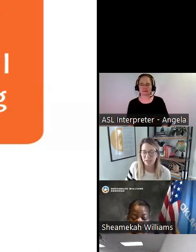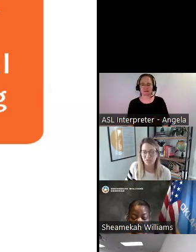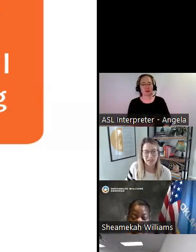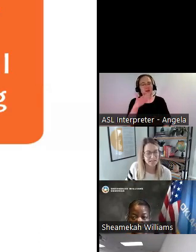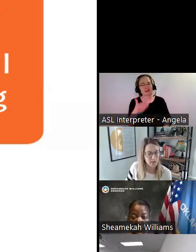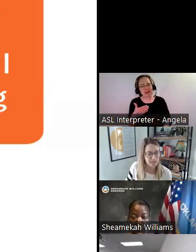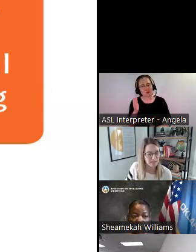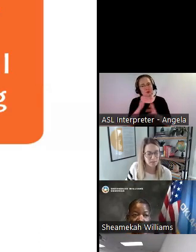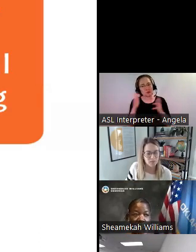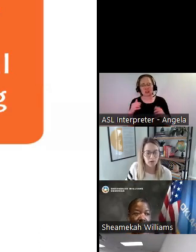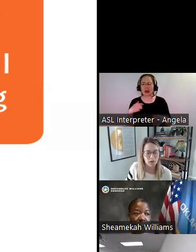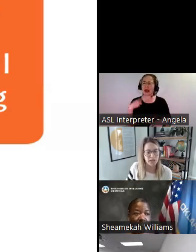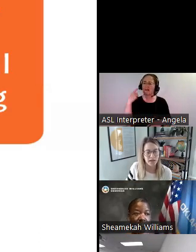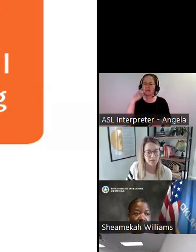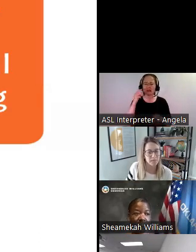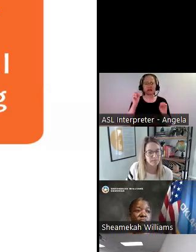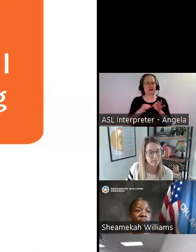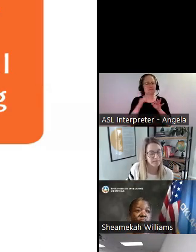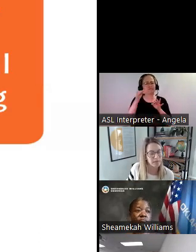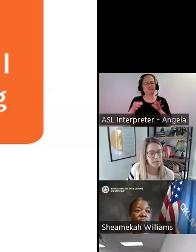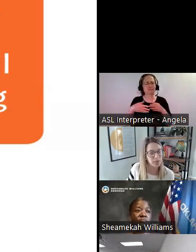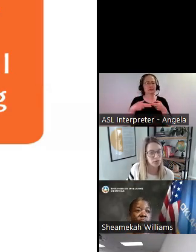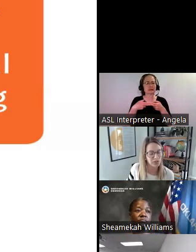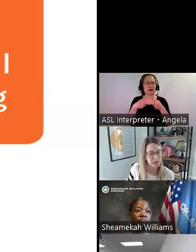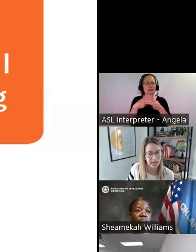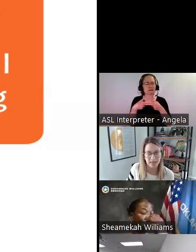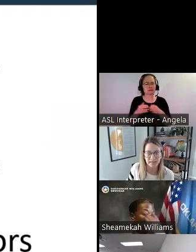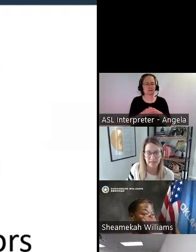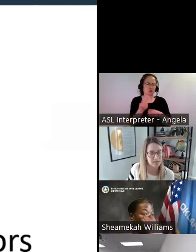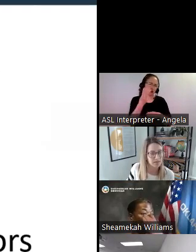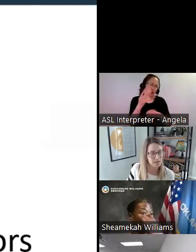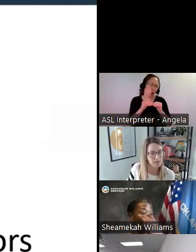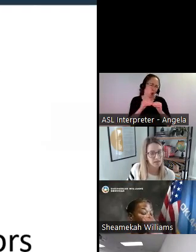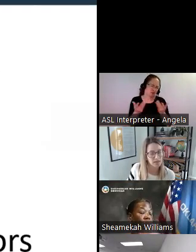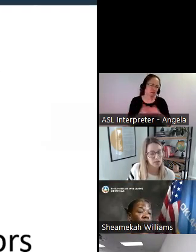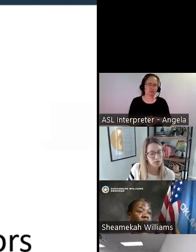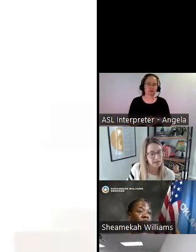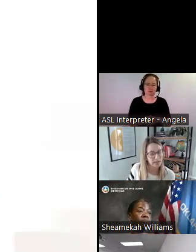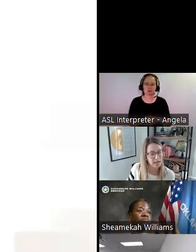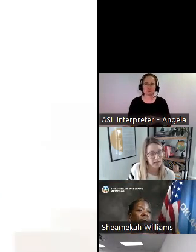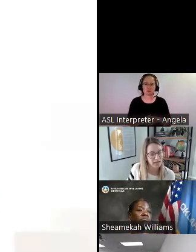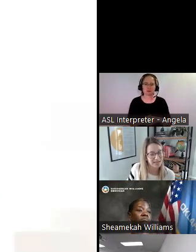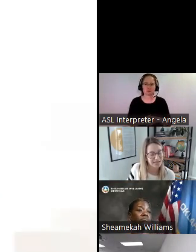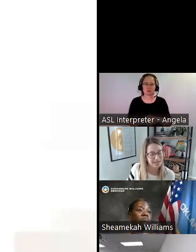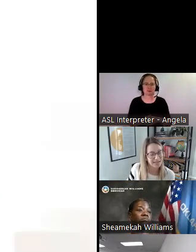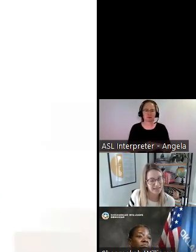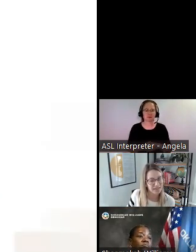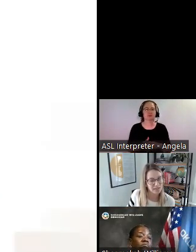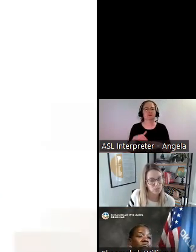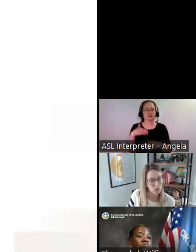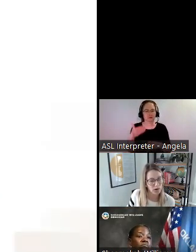Thank you so much. I think we can skip forward maybe 2 slides. The next